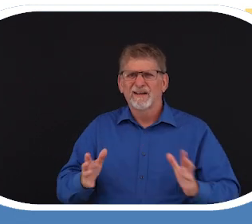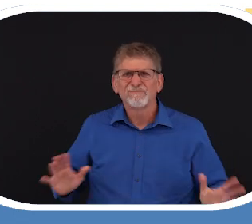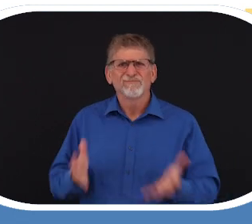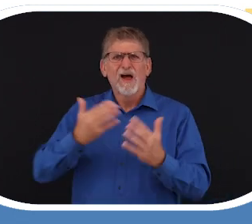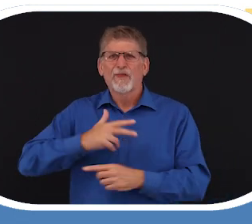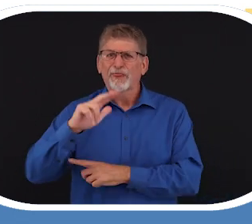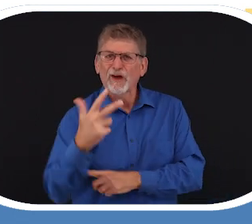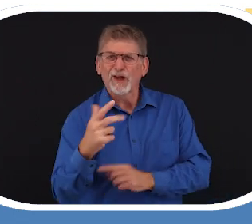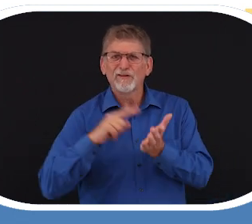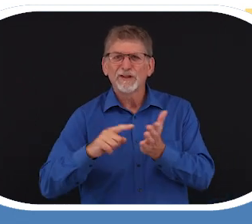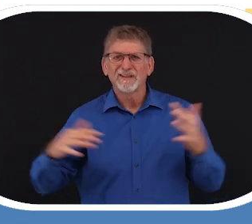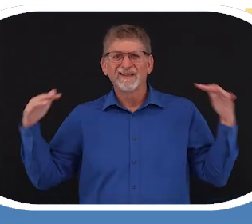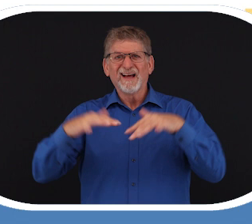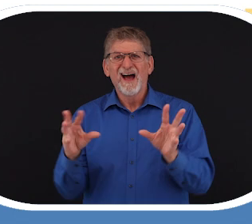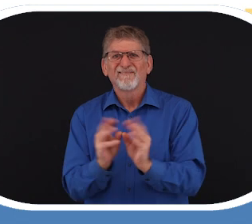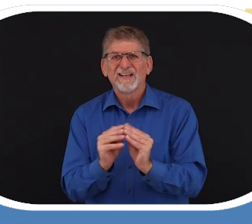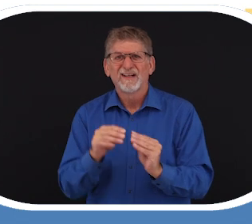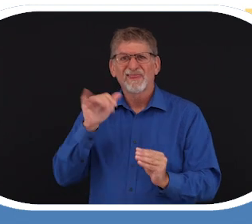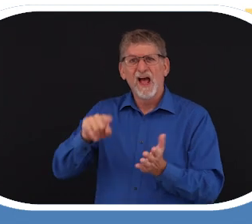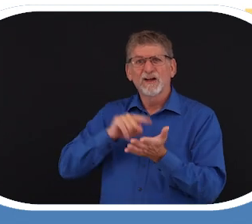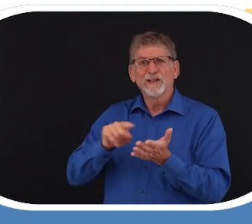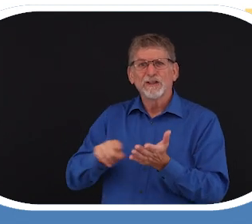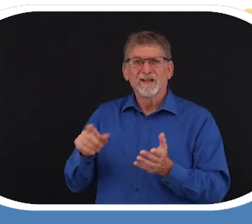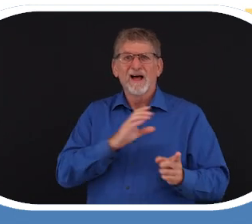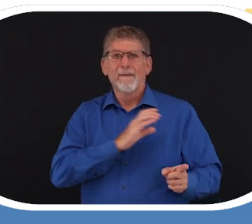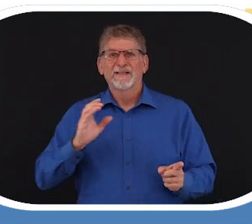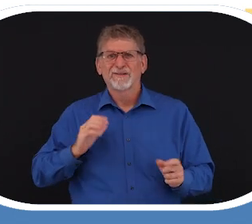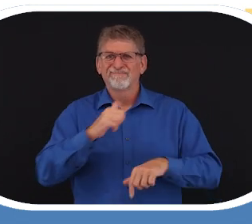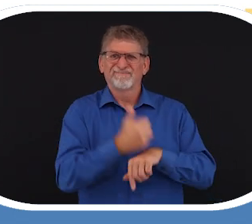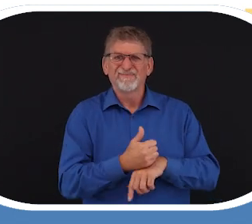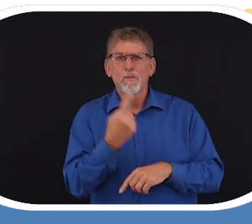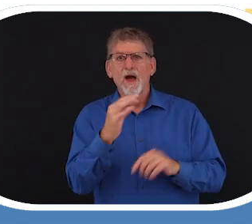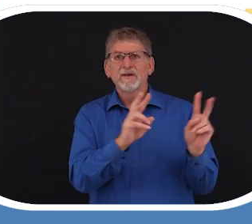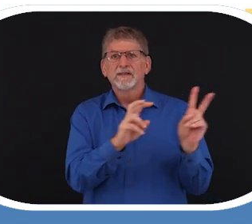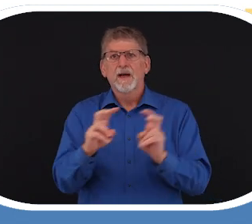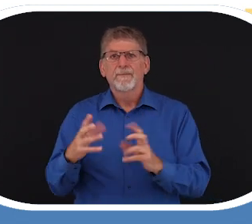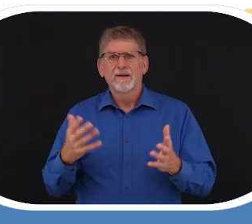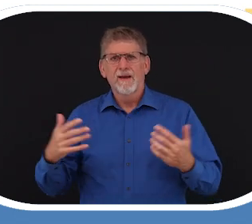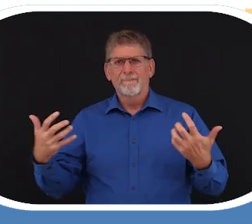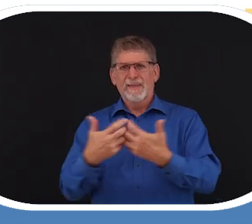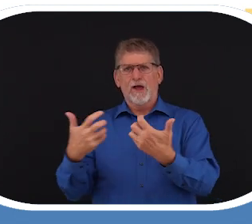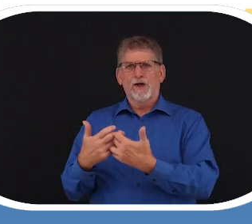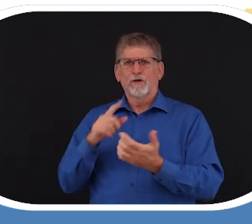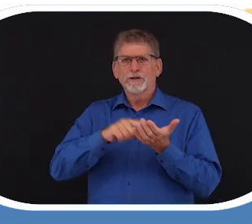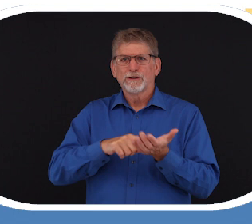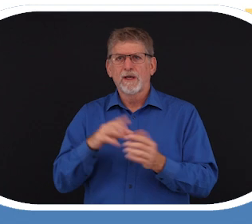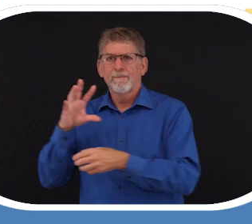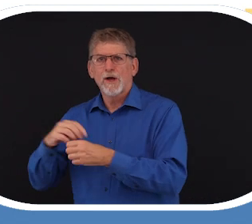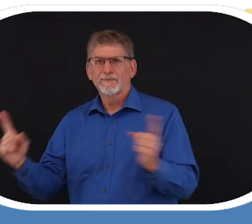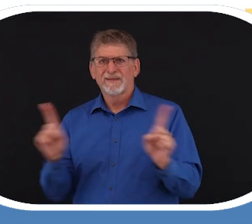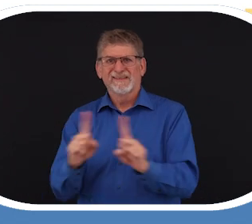our third researcher convention. And at that research convention, one of the topics we'll have is pairing a researcher with a participant and talking